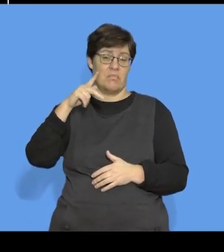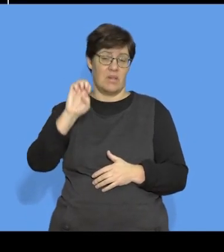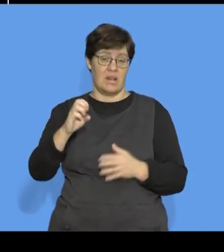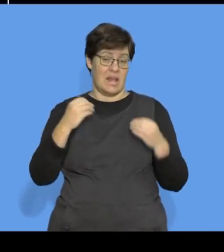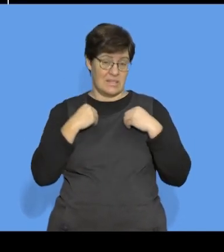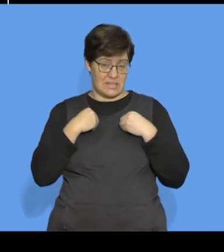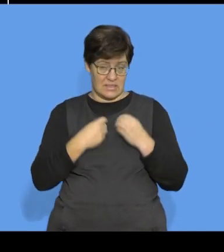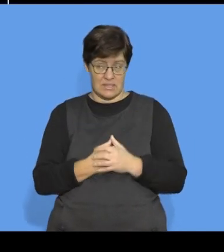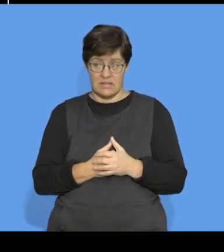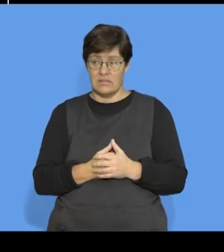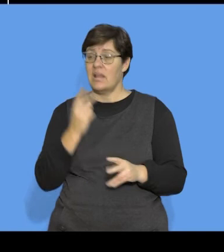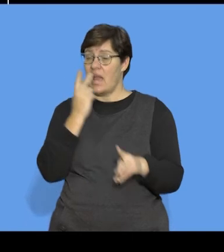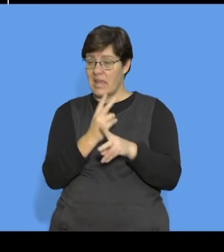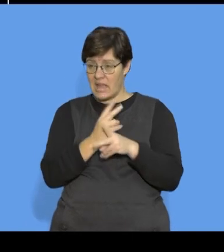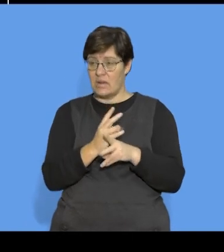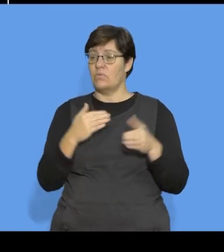tangible assets.